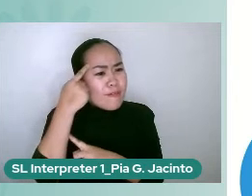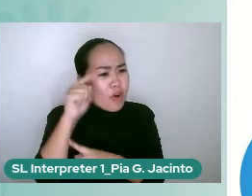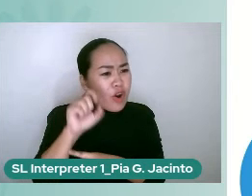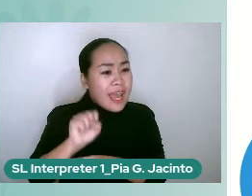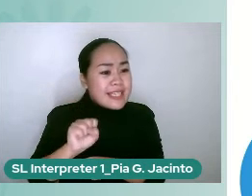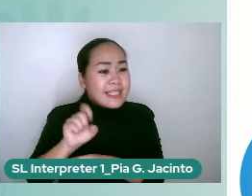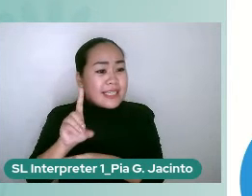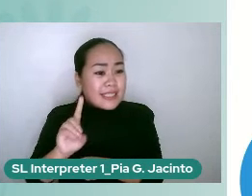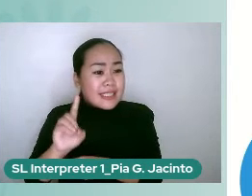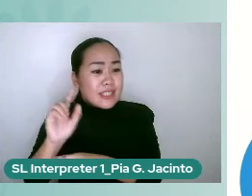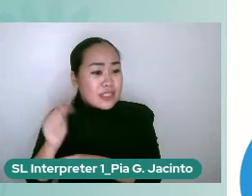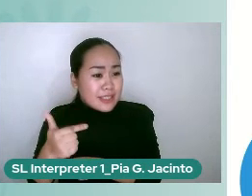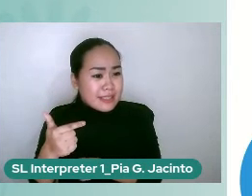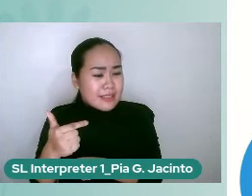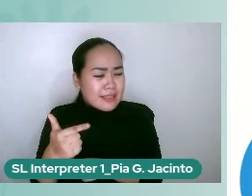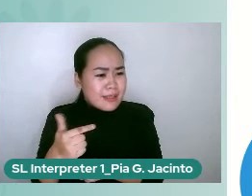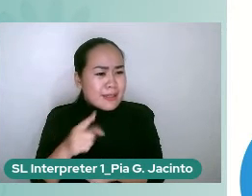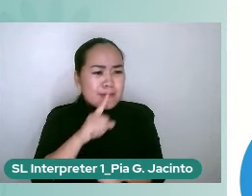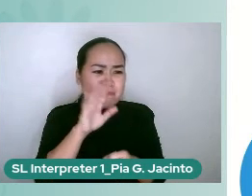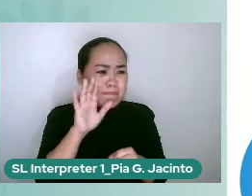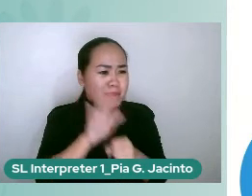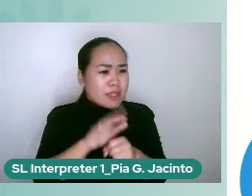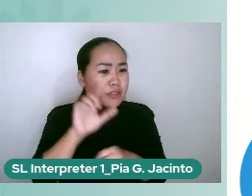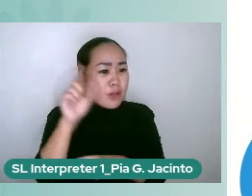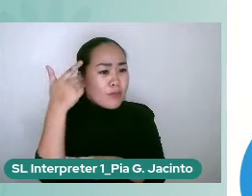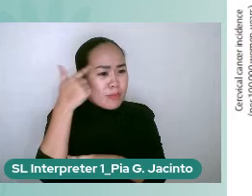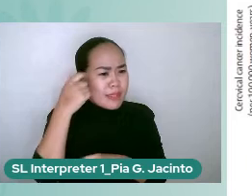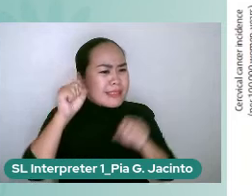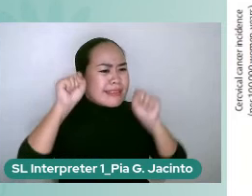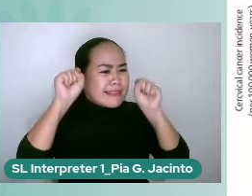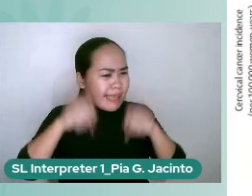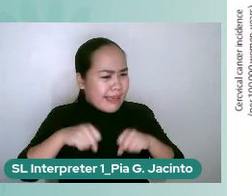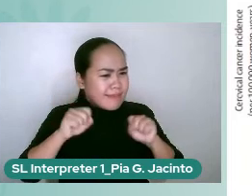and the commitment that governments have made to reach that target.